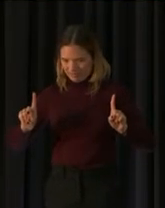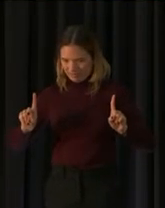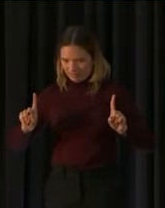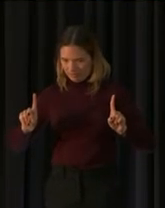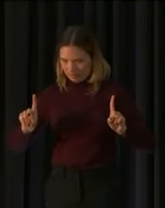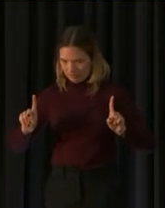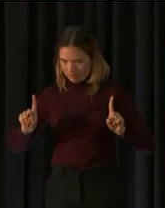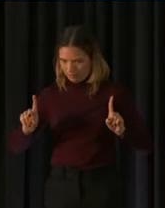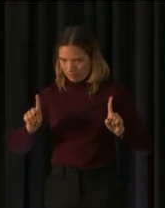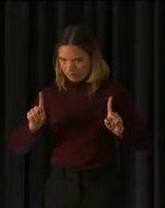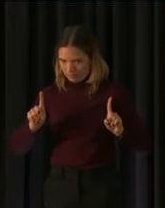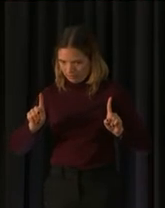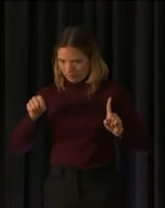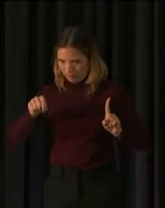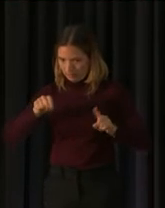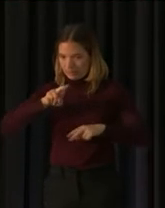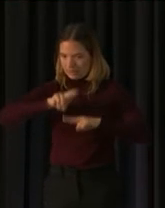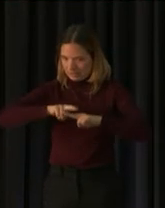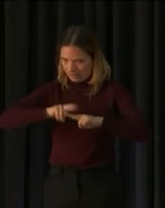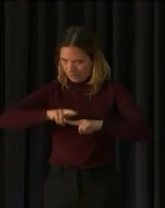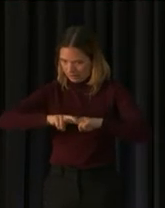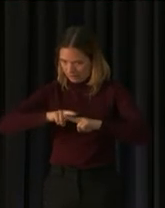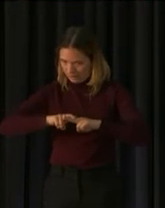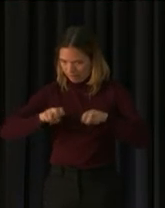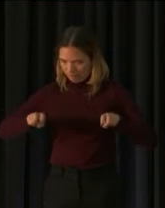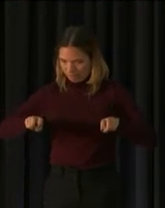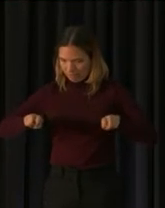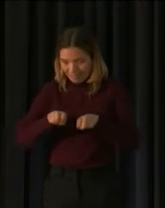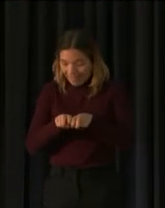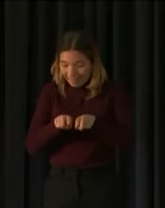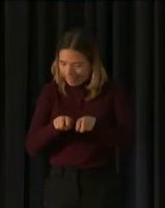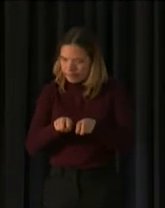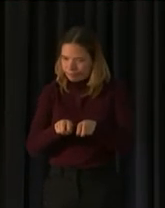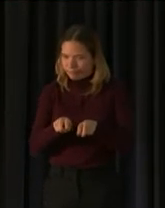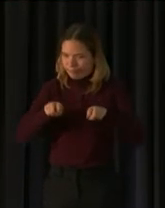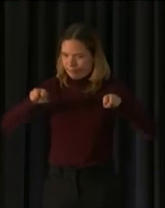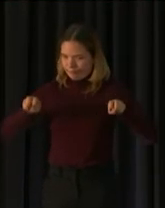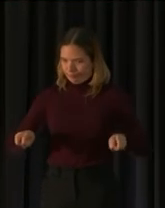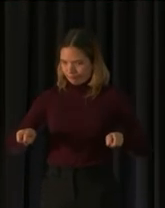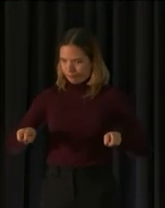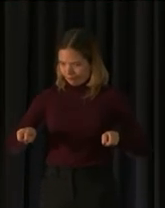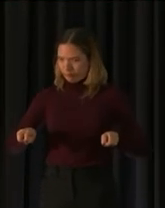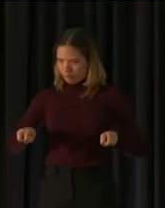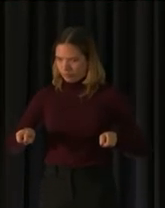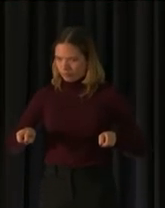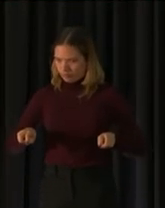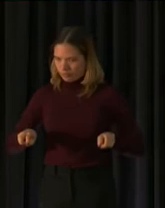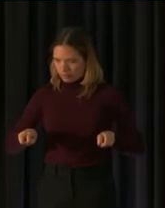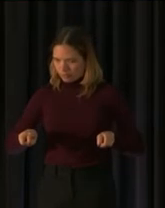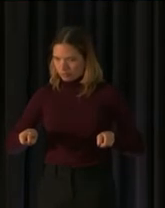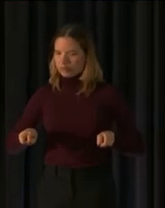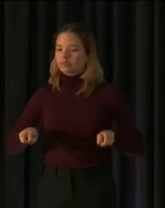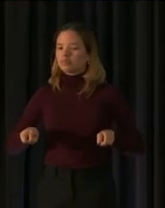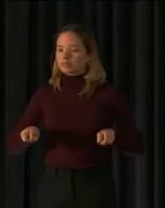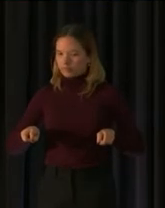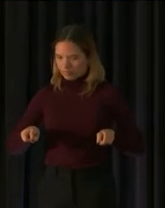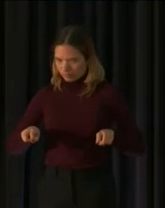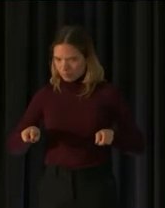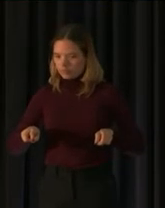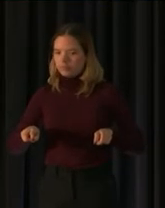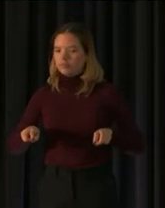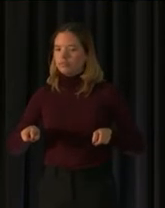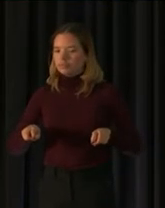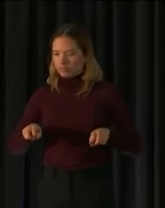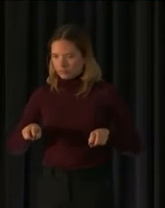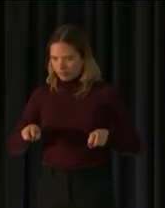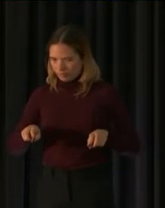use. And lastly, students can bring blankets, sheets, or pillows from home and store it in their cubby or backpack. I think a thing that